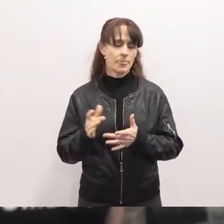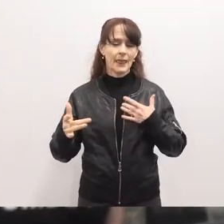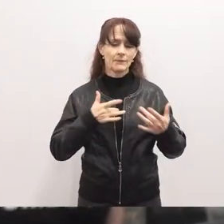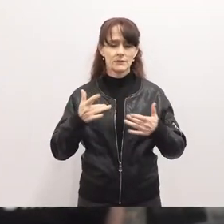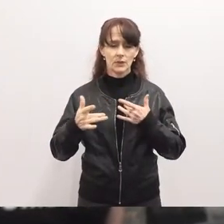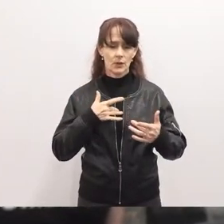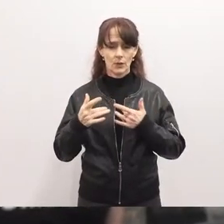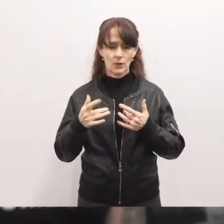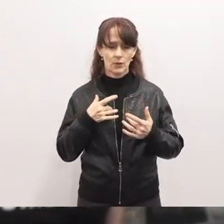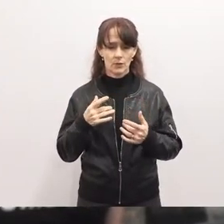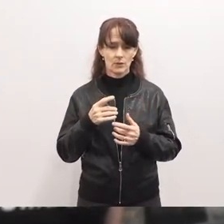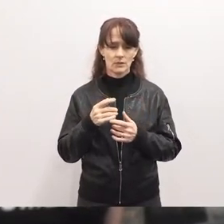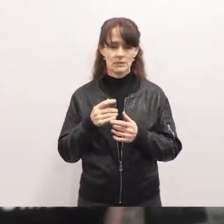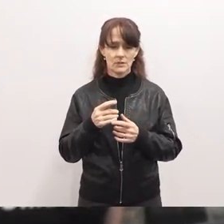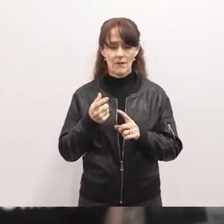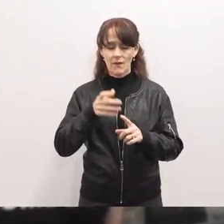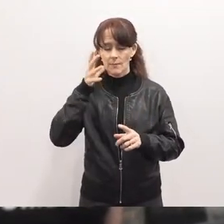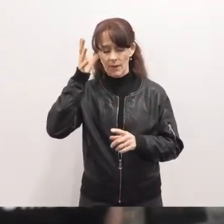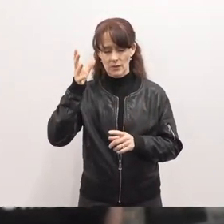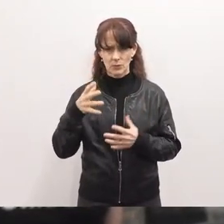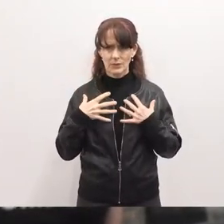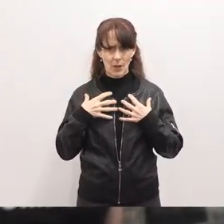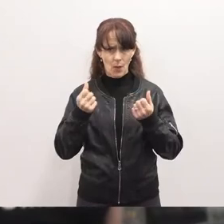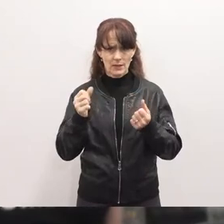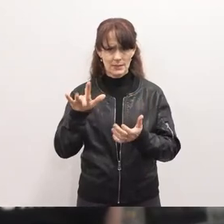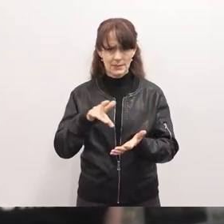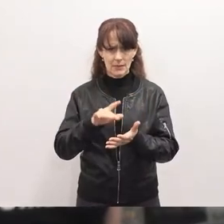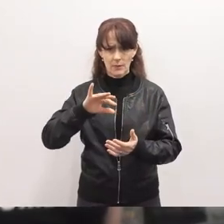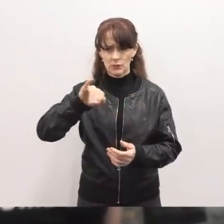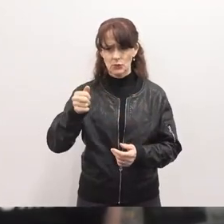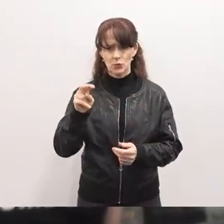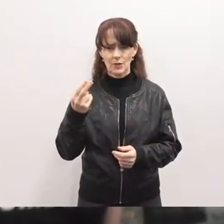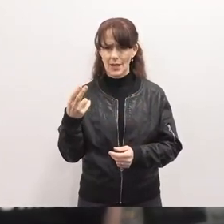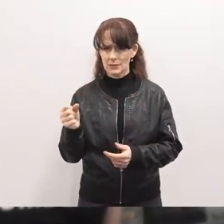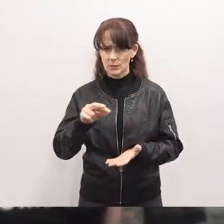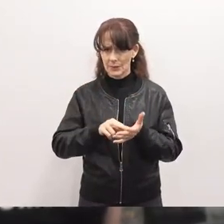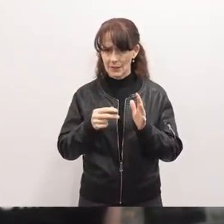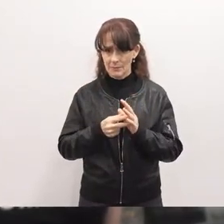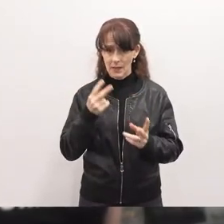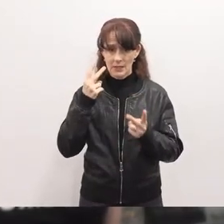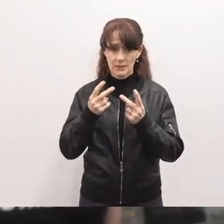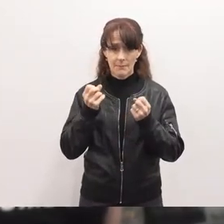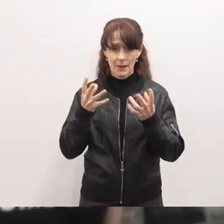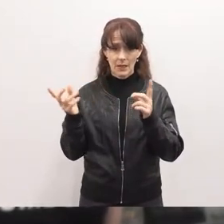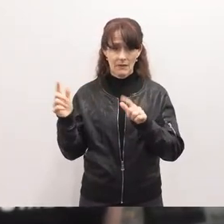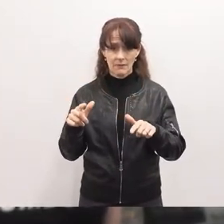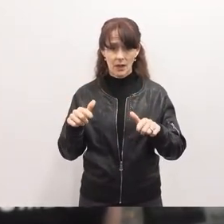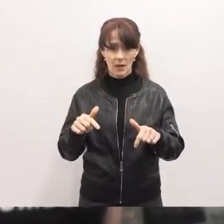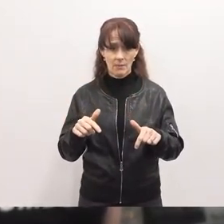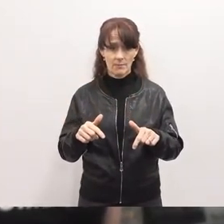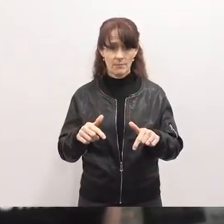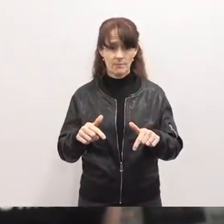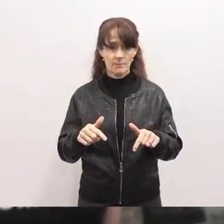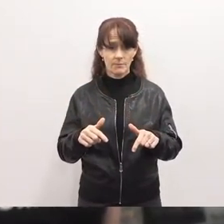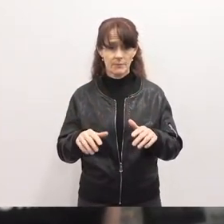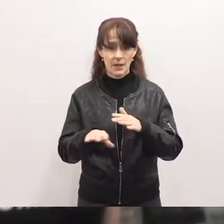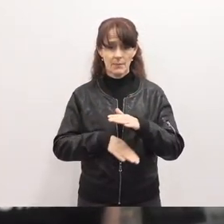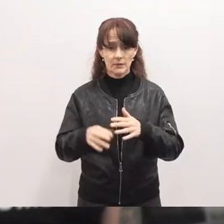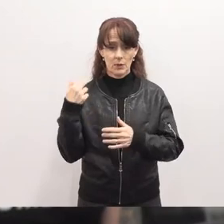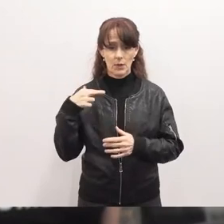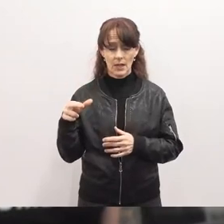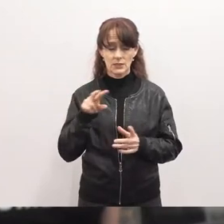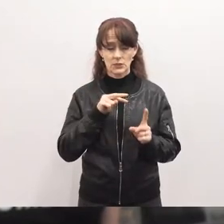Planned Parenthood Wellness Center means for their students at Jordan High School. I see many have come here based on their religious